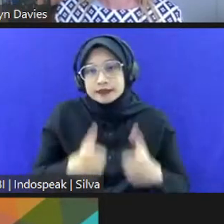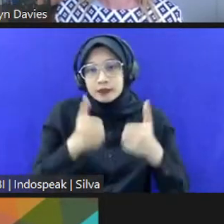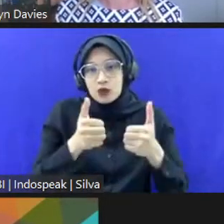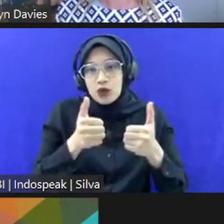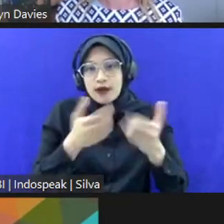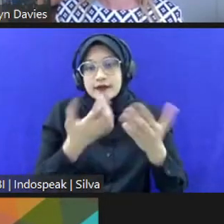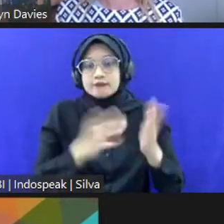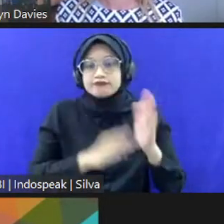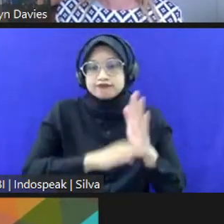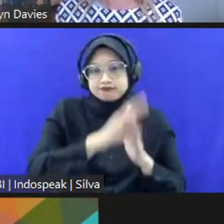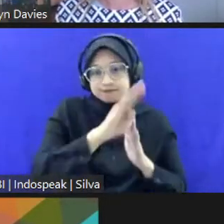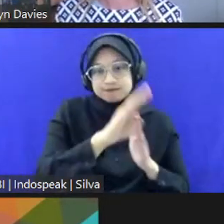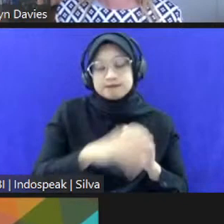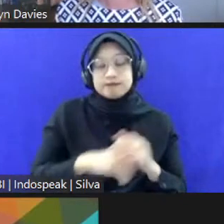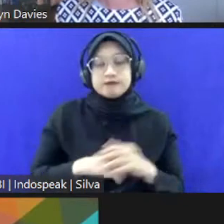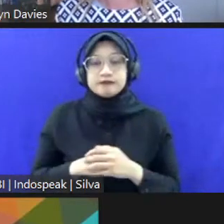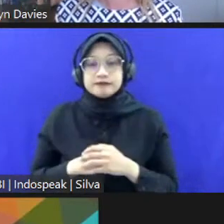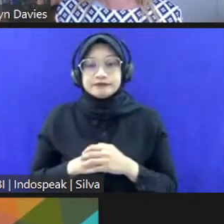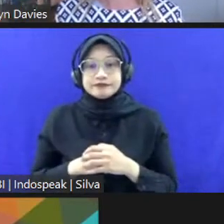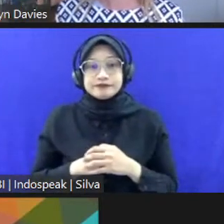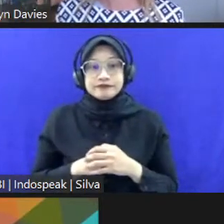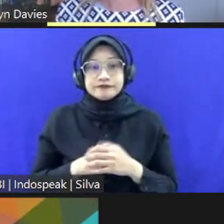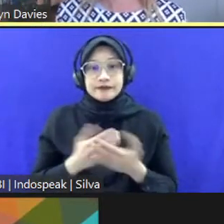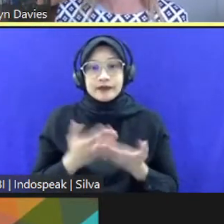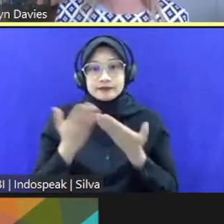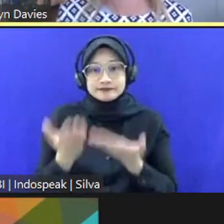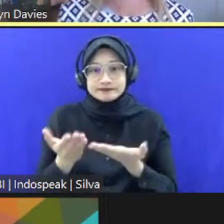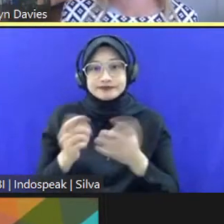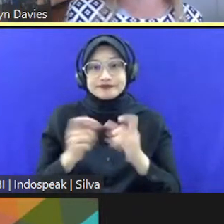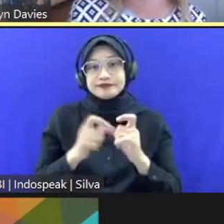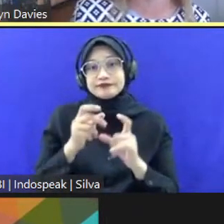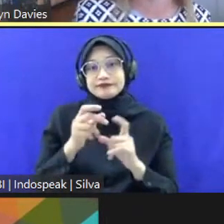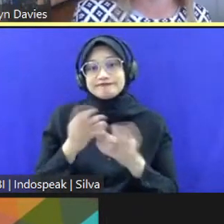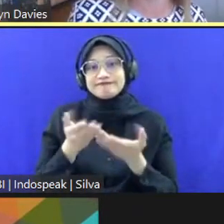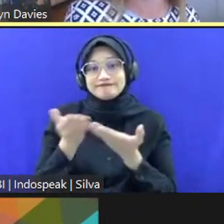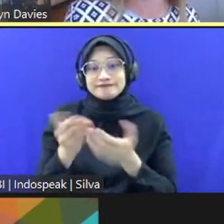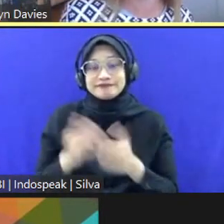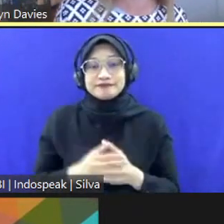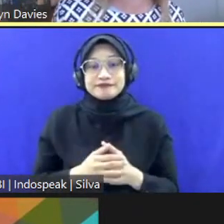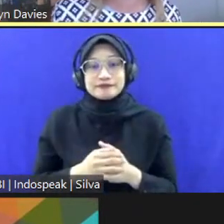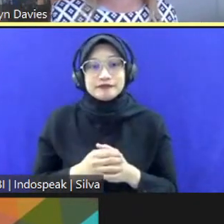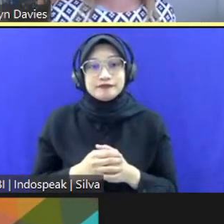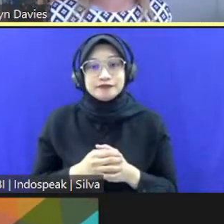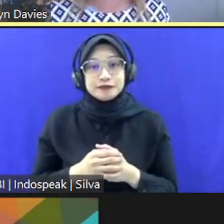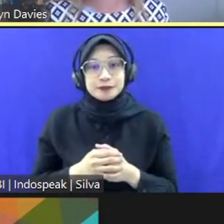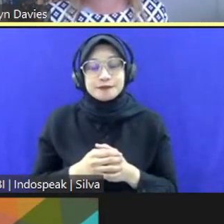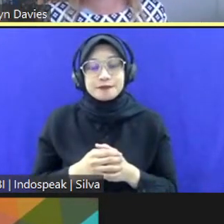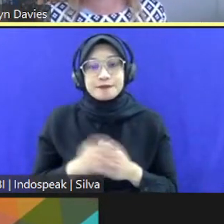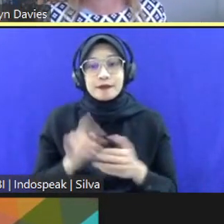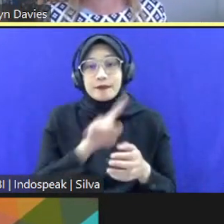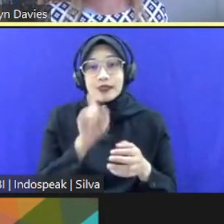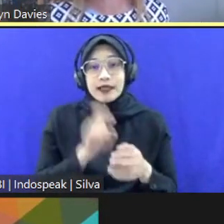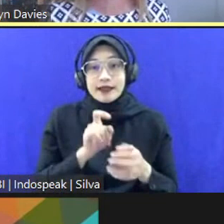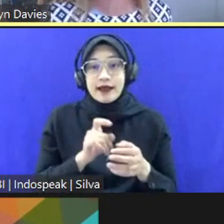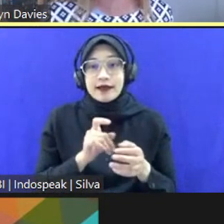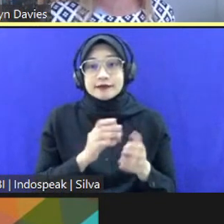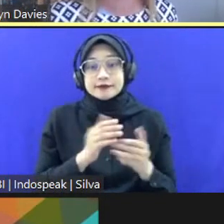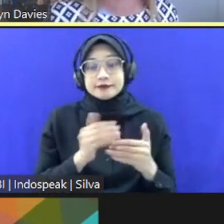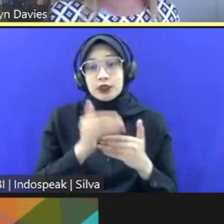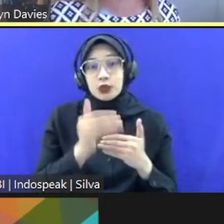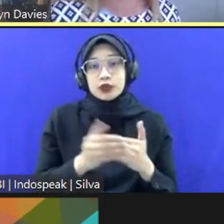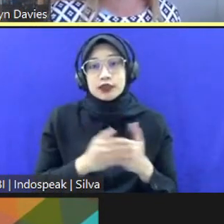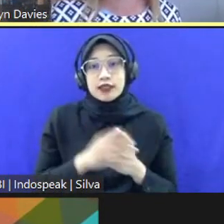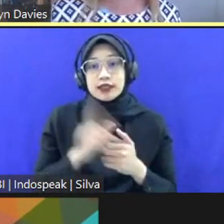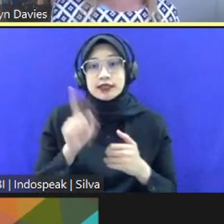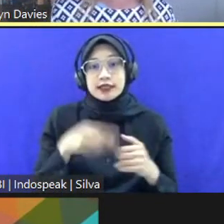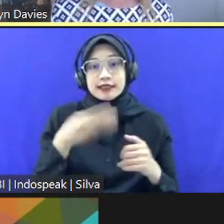Indonesia. Over to you, Sharon. Great, thank you. Our next question is from Ed Aspinall, and he